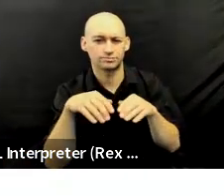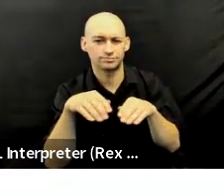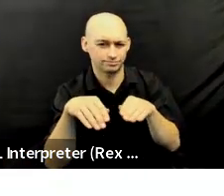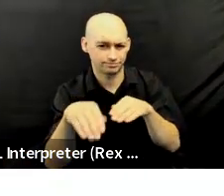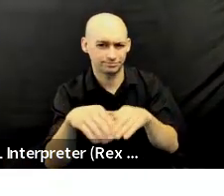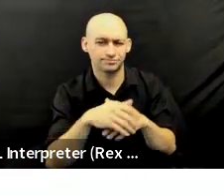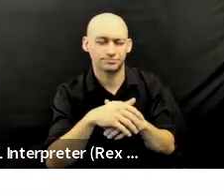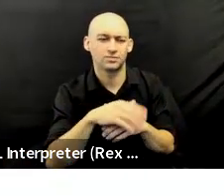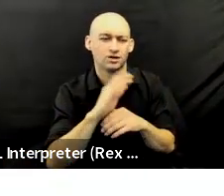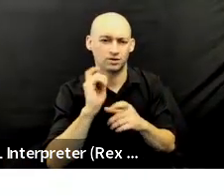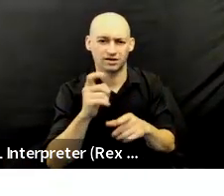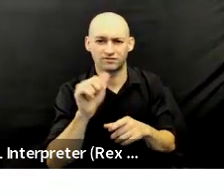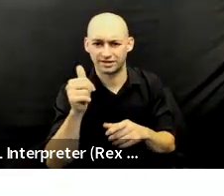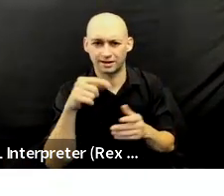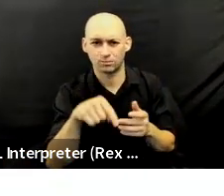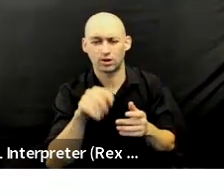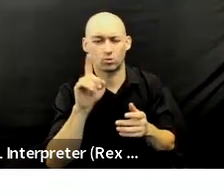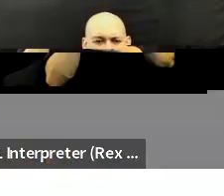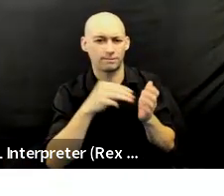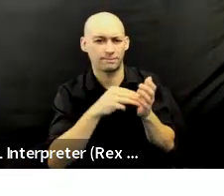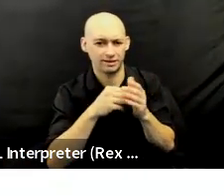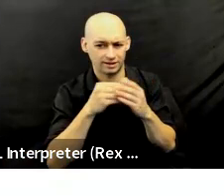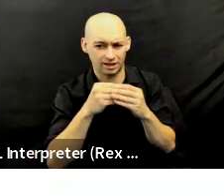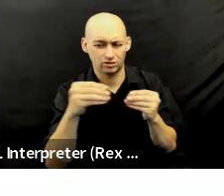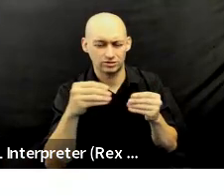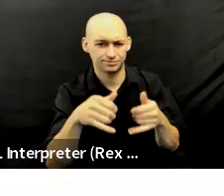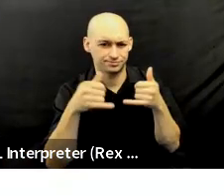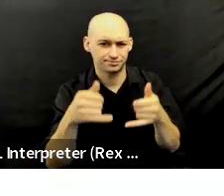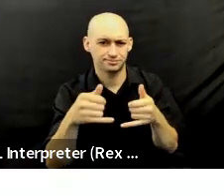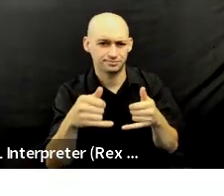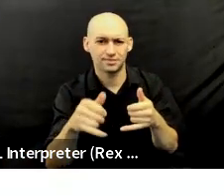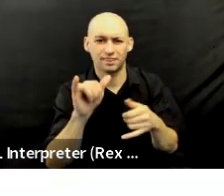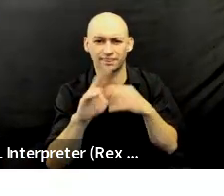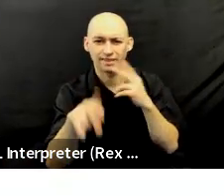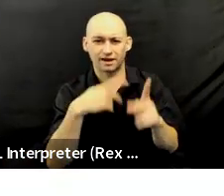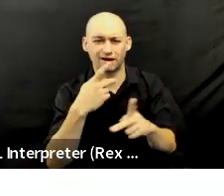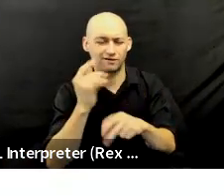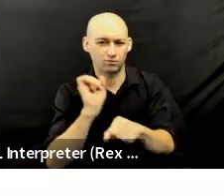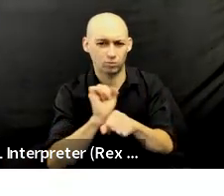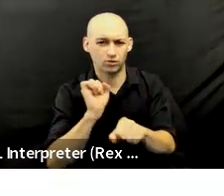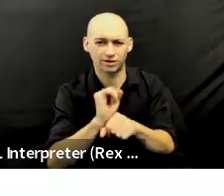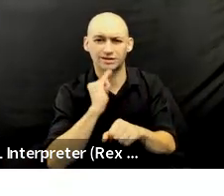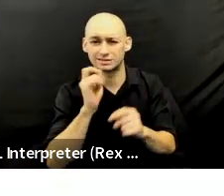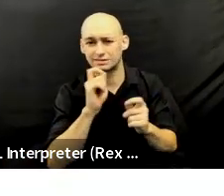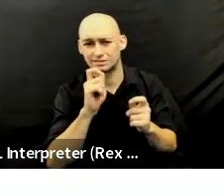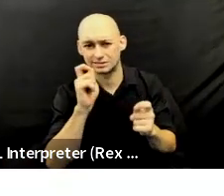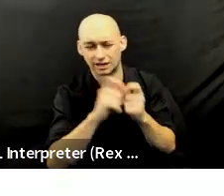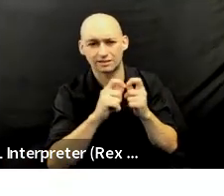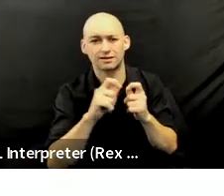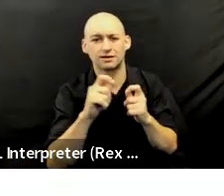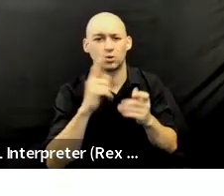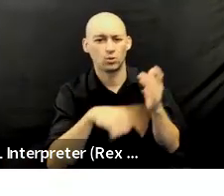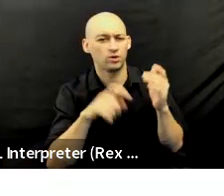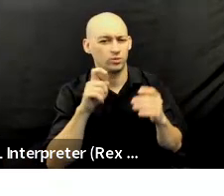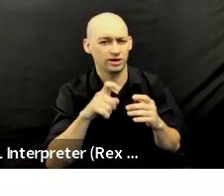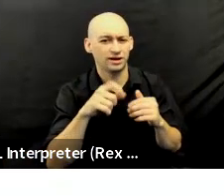a $10.1 million TRCP grant. This type of work is exactly what we need to continue